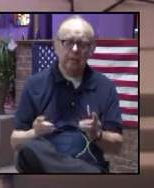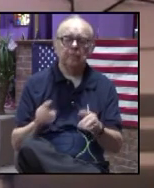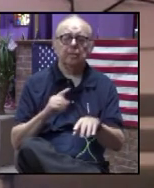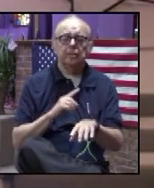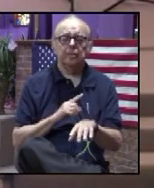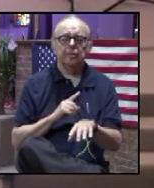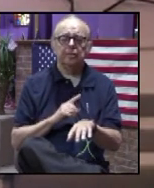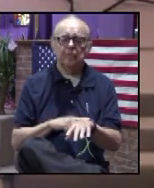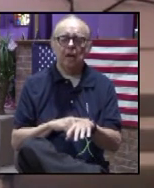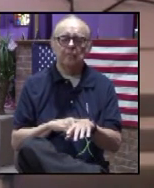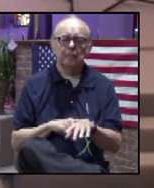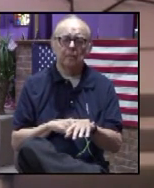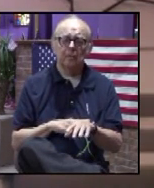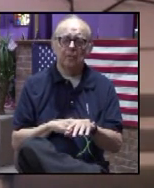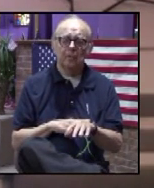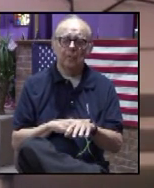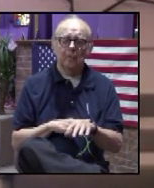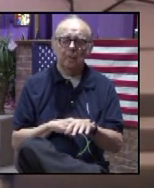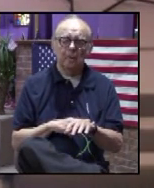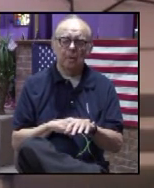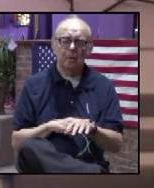series,